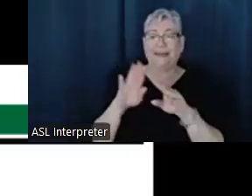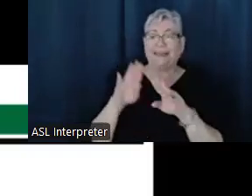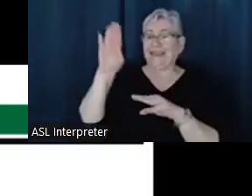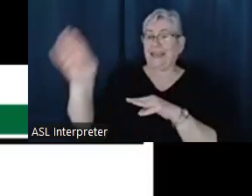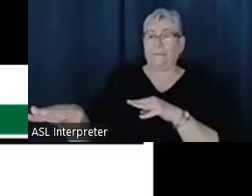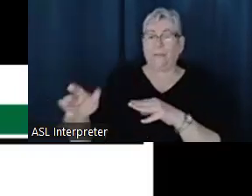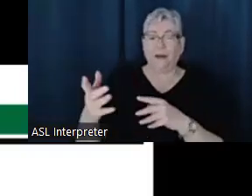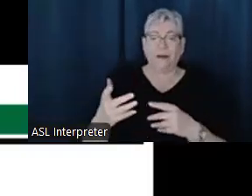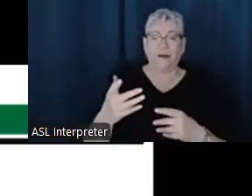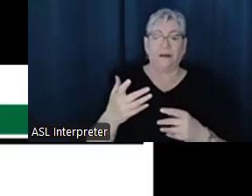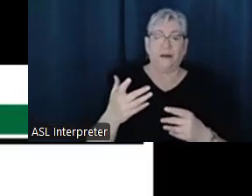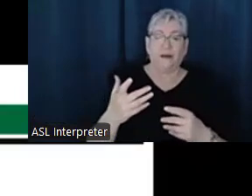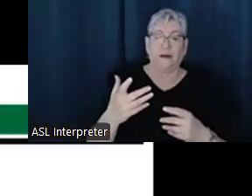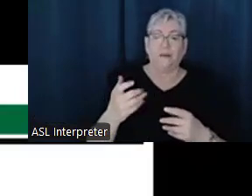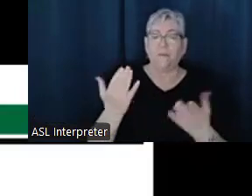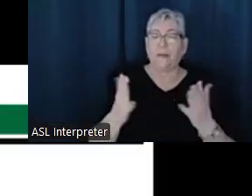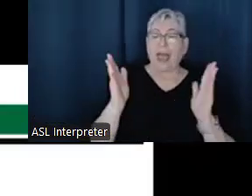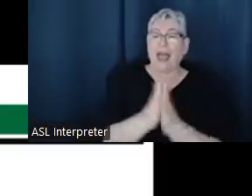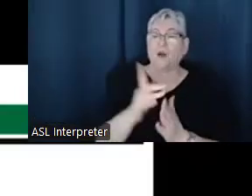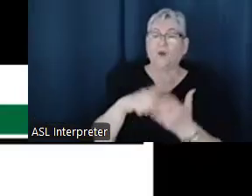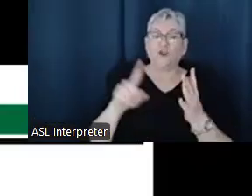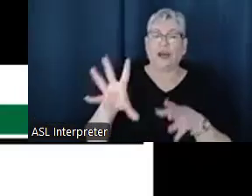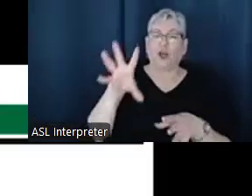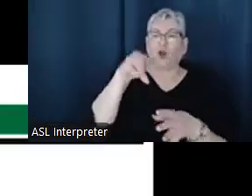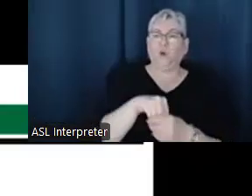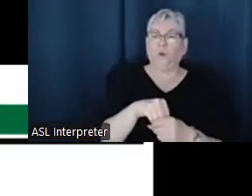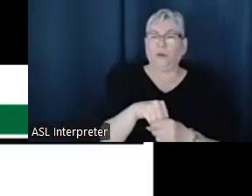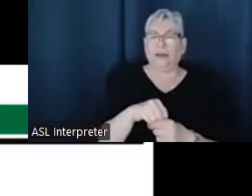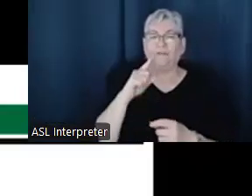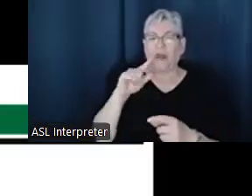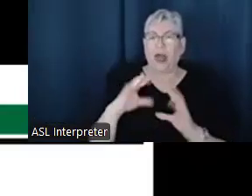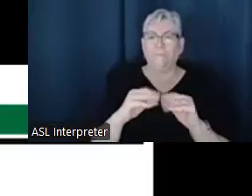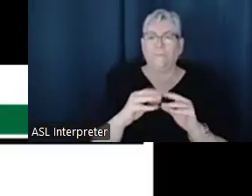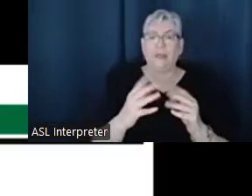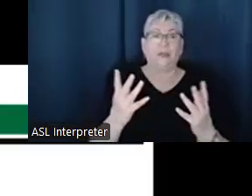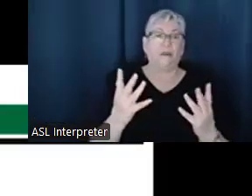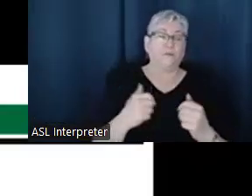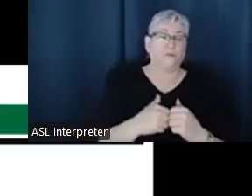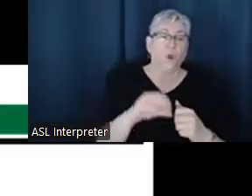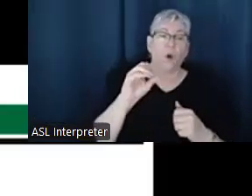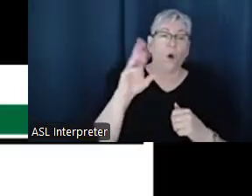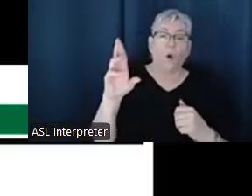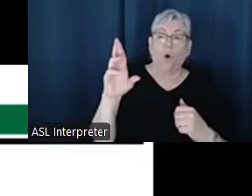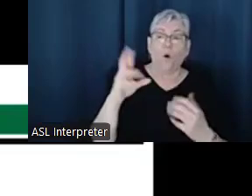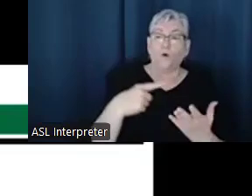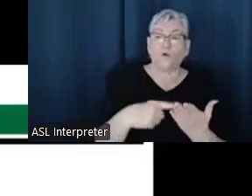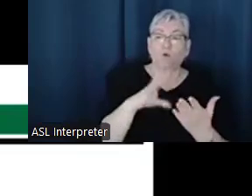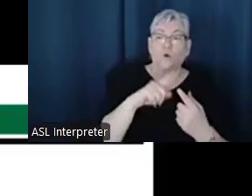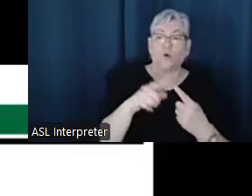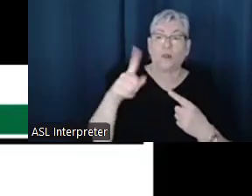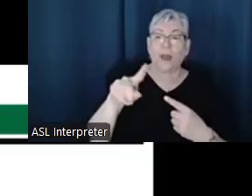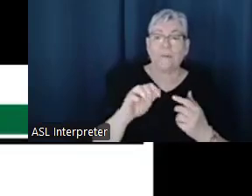them what they think should be included in the meeting, or talking to them about how you